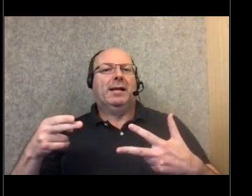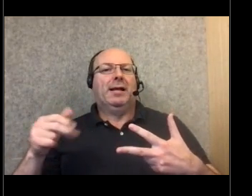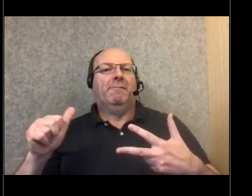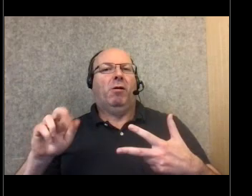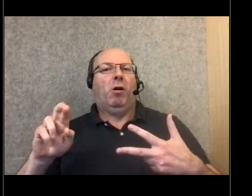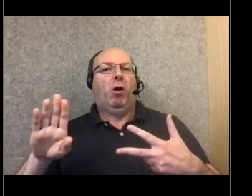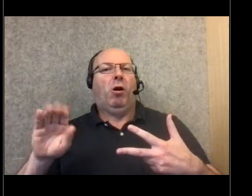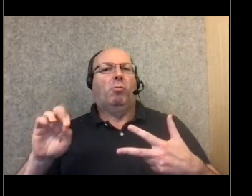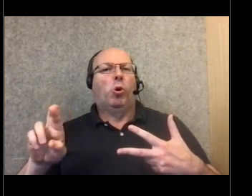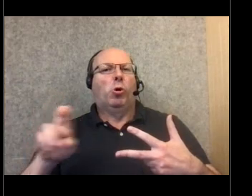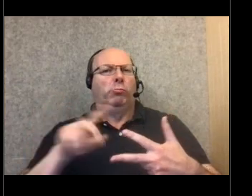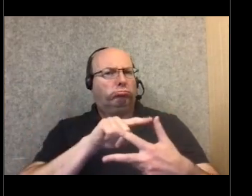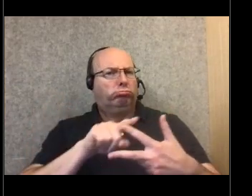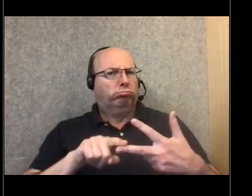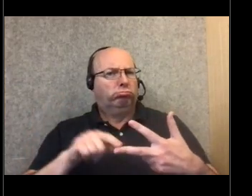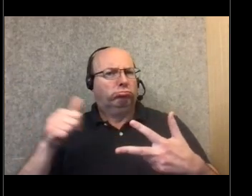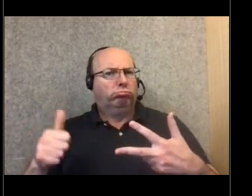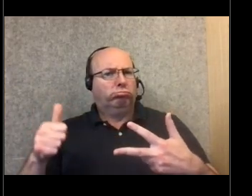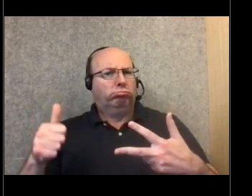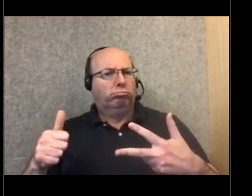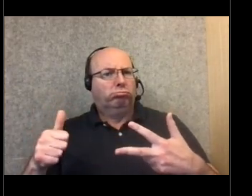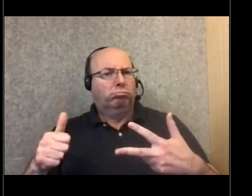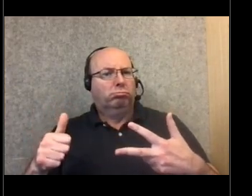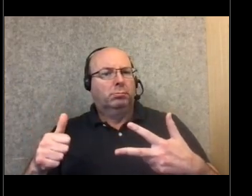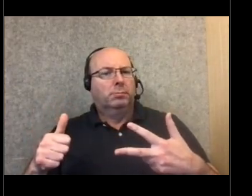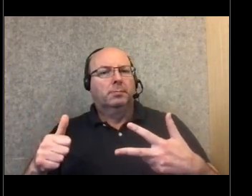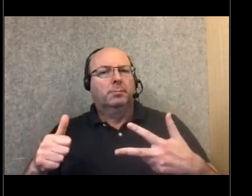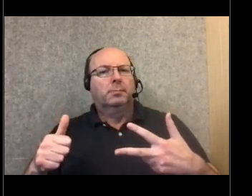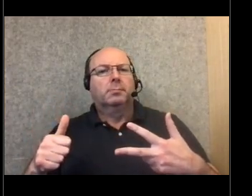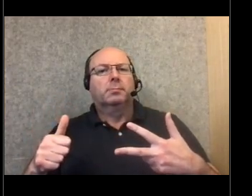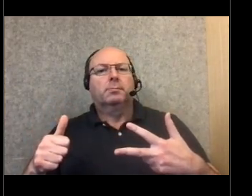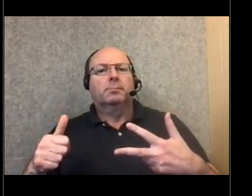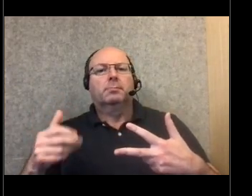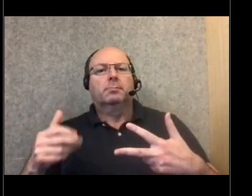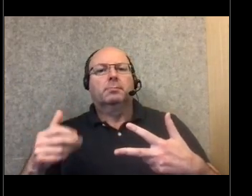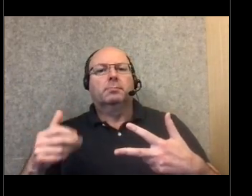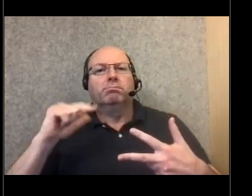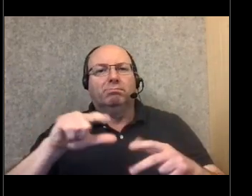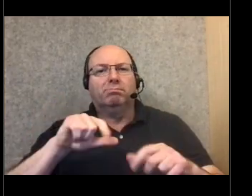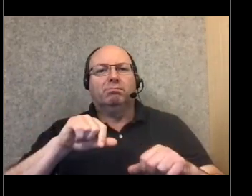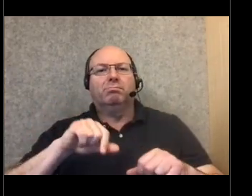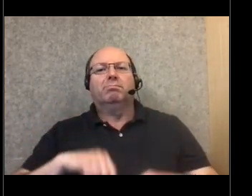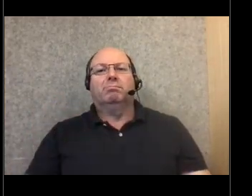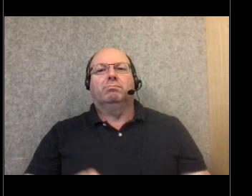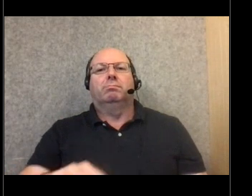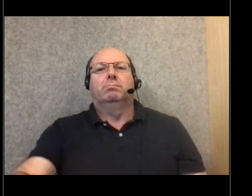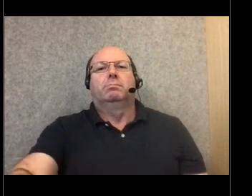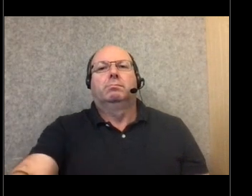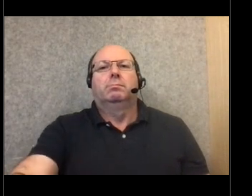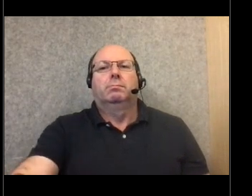safe harbor. And I'll launch that knowledge check now